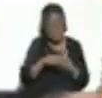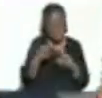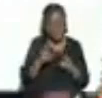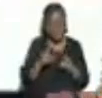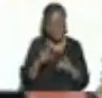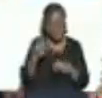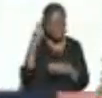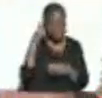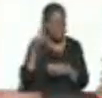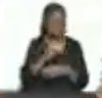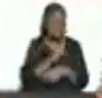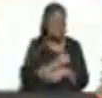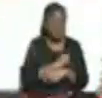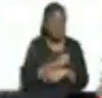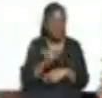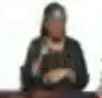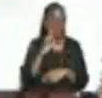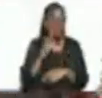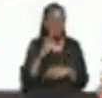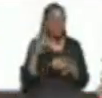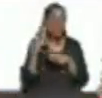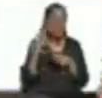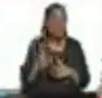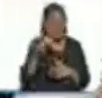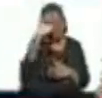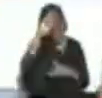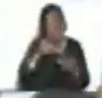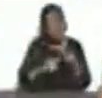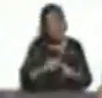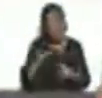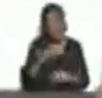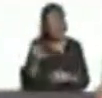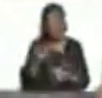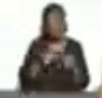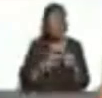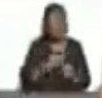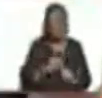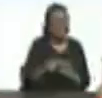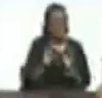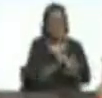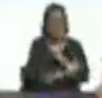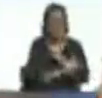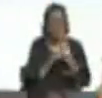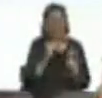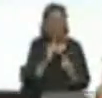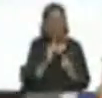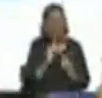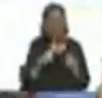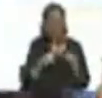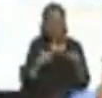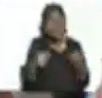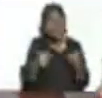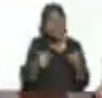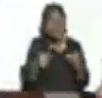Bahamian boyfriend and his friend. Prosecutors did not oppose the application, and Senior Justice Cheryl Grant Thompson ordered that